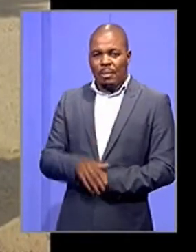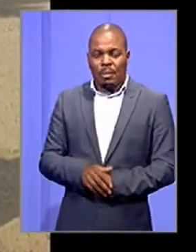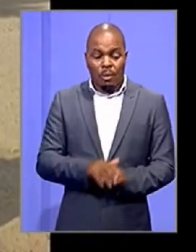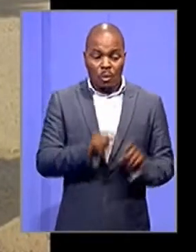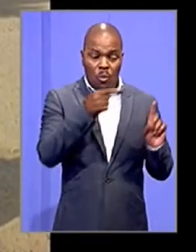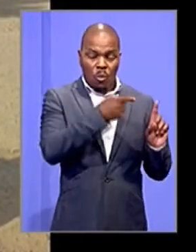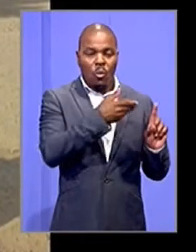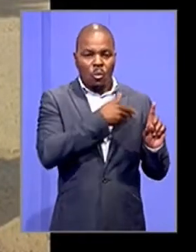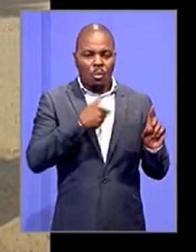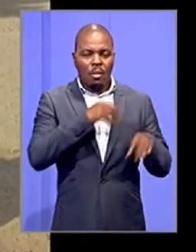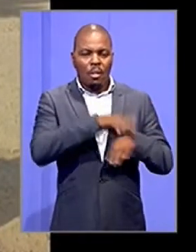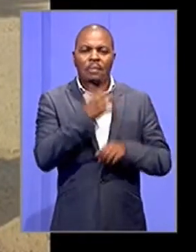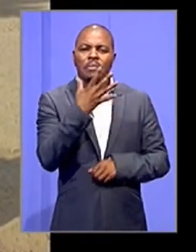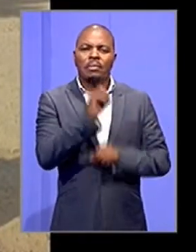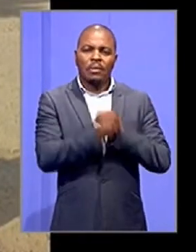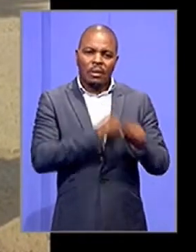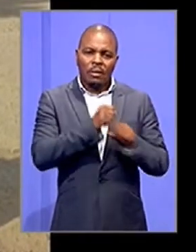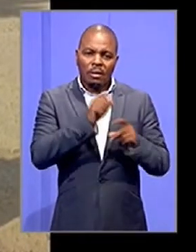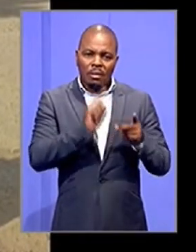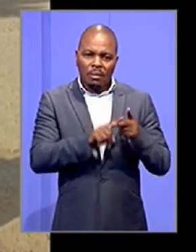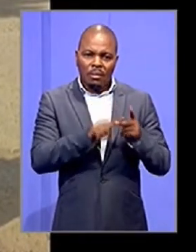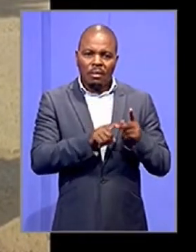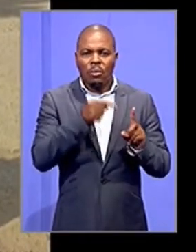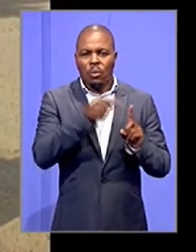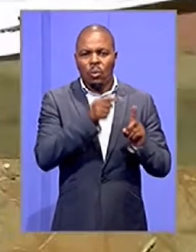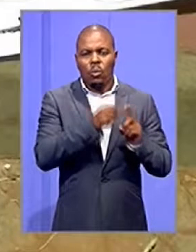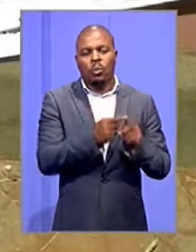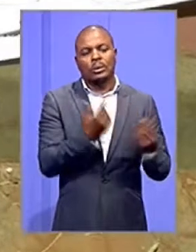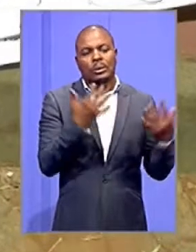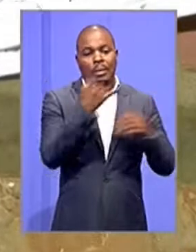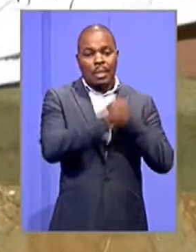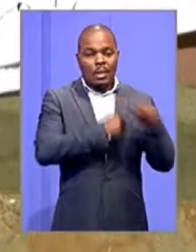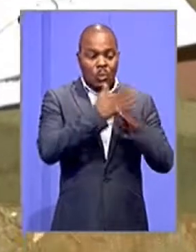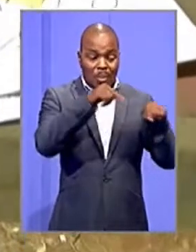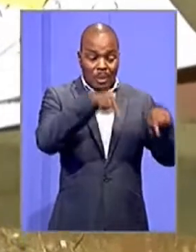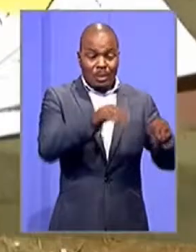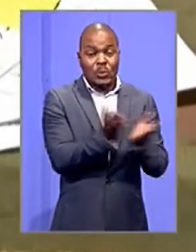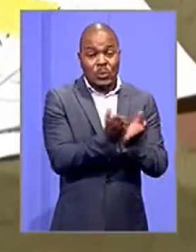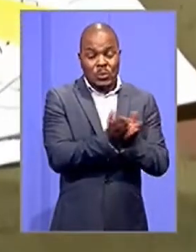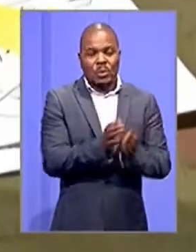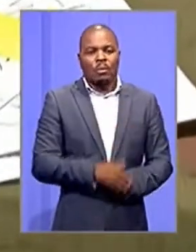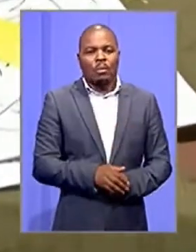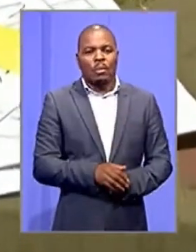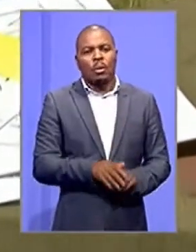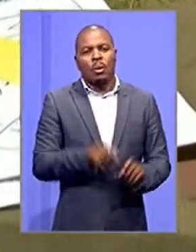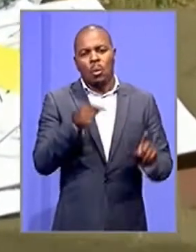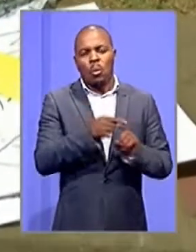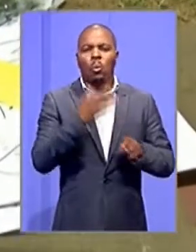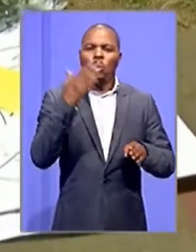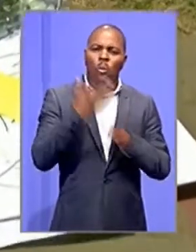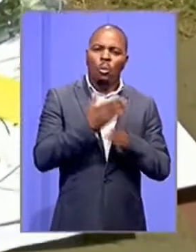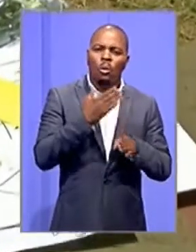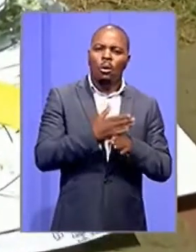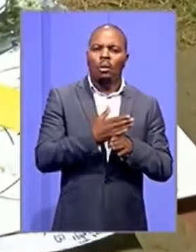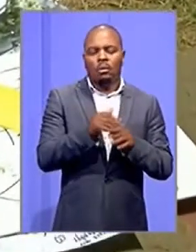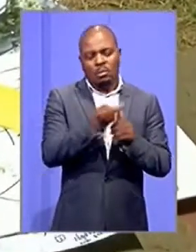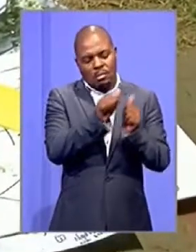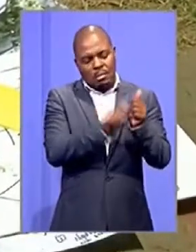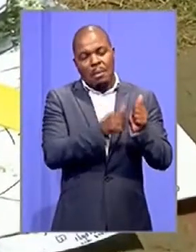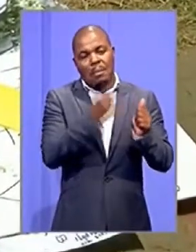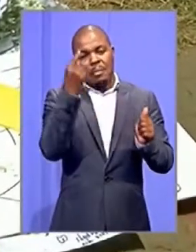dingwaga di le masome a matlhano ebile a dirile dingwaga tse di balelwang go lesome kwa sekolong se, o ne a simolotse go dira jaaka motlatsa mogokgo